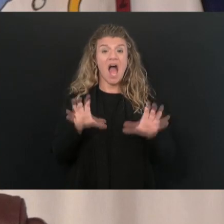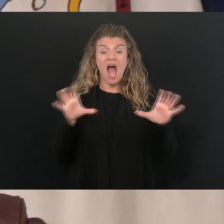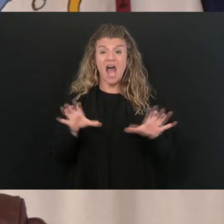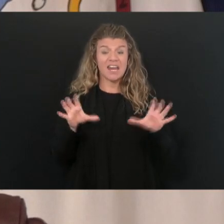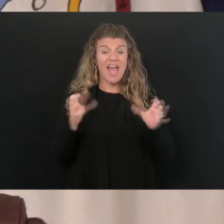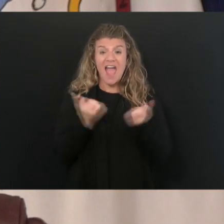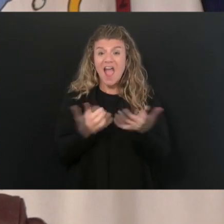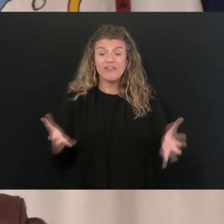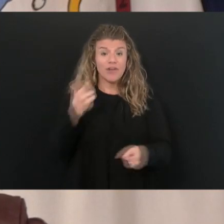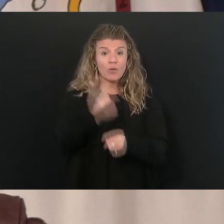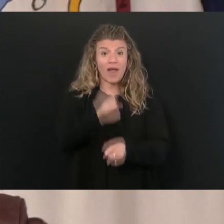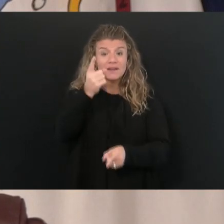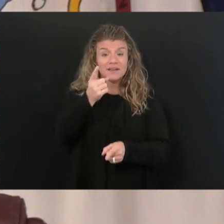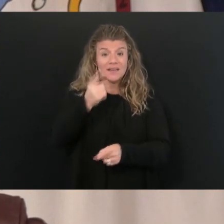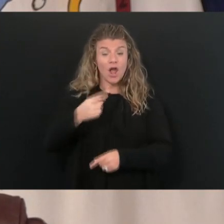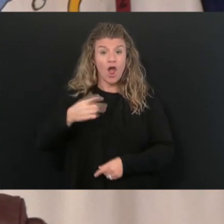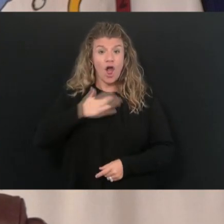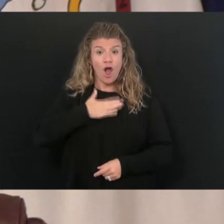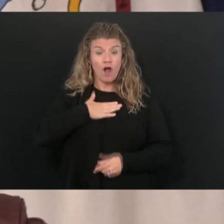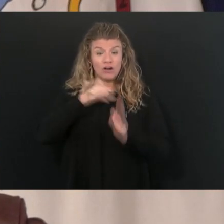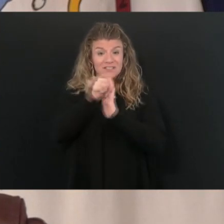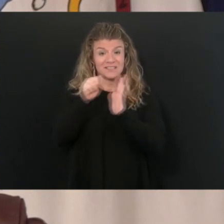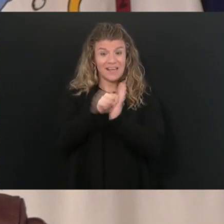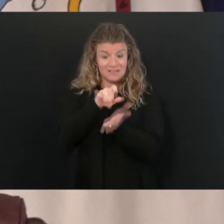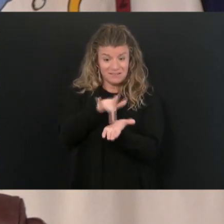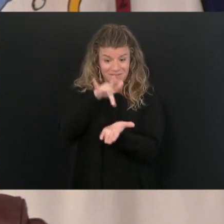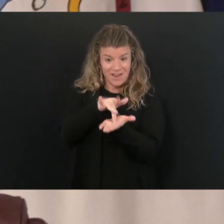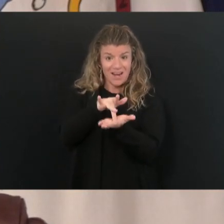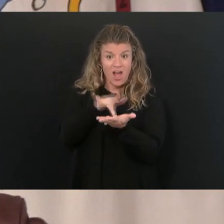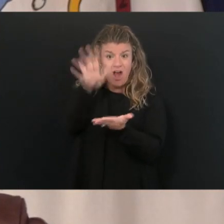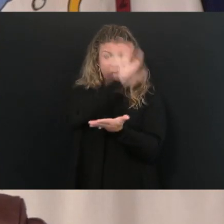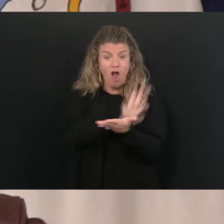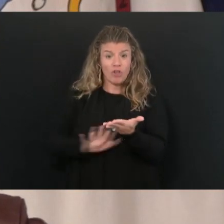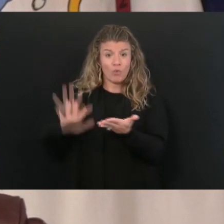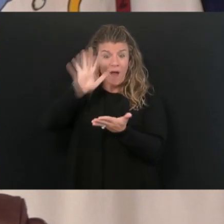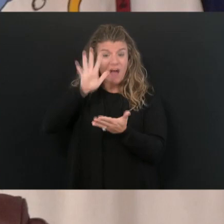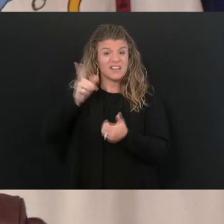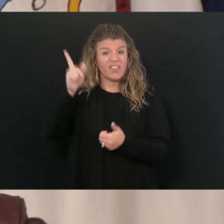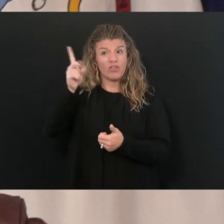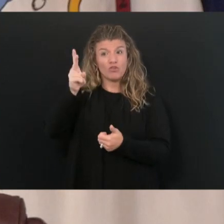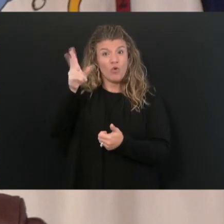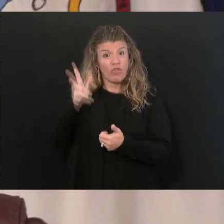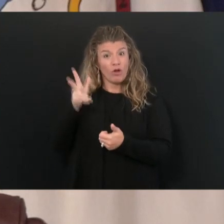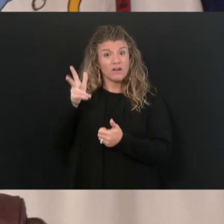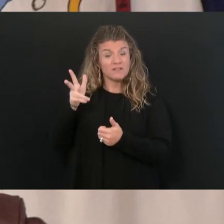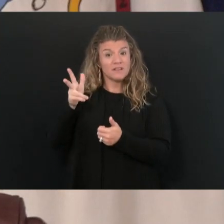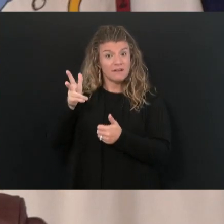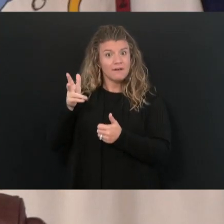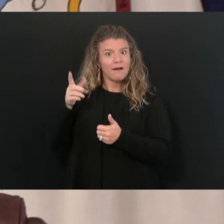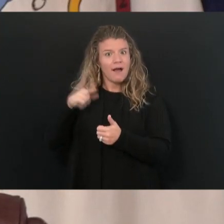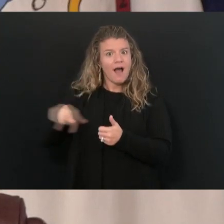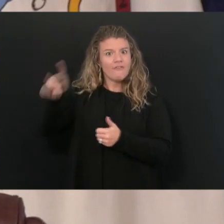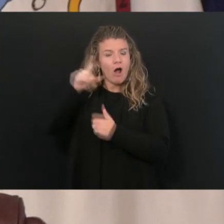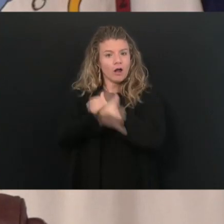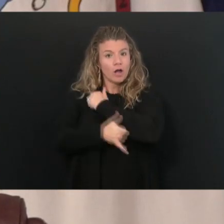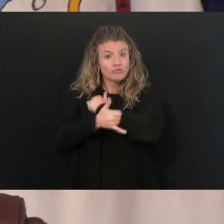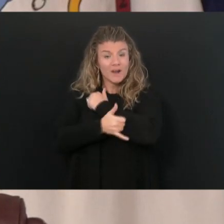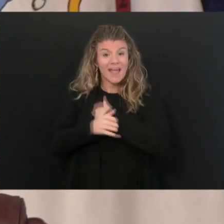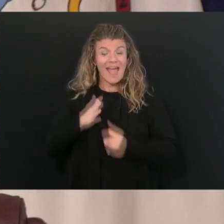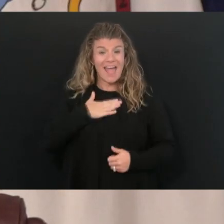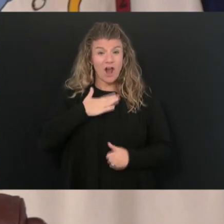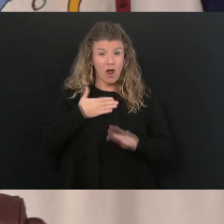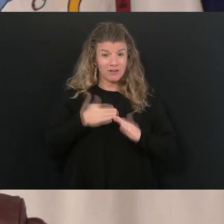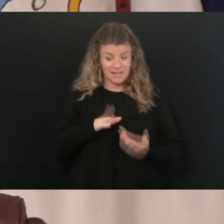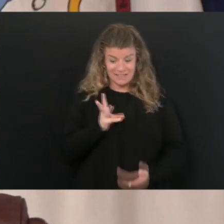rock's throw of 2/3 of the population of this country, and you have 69 deaths when everybody around